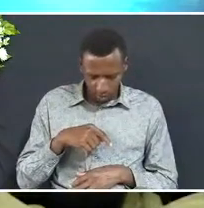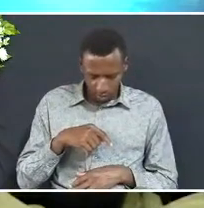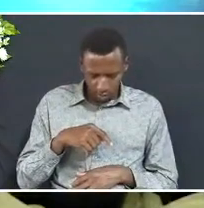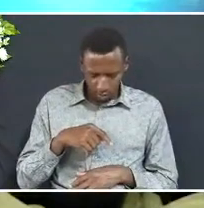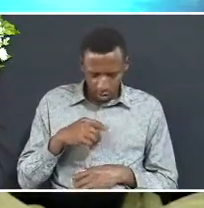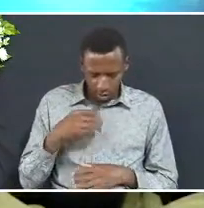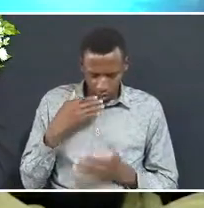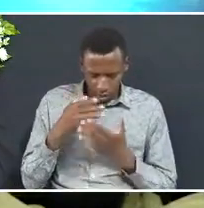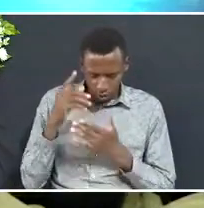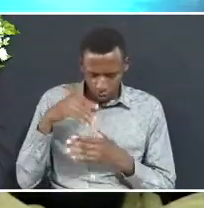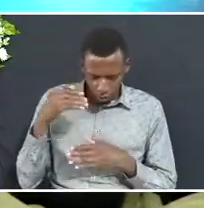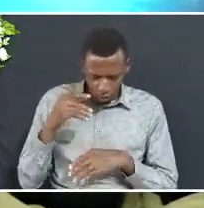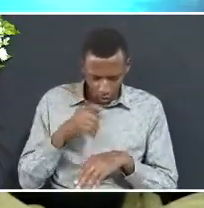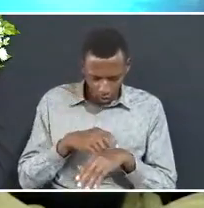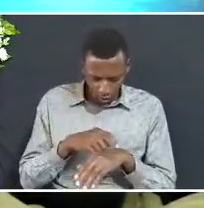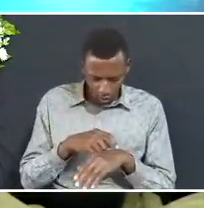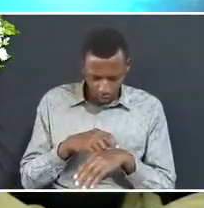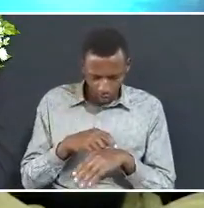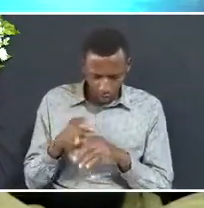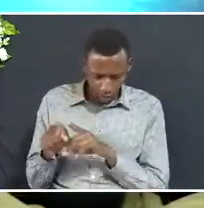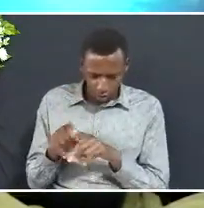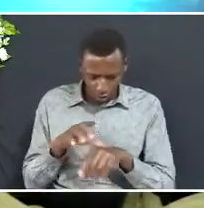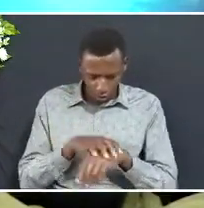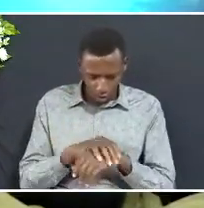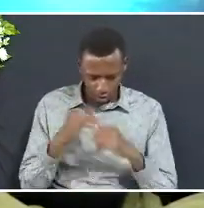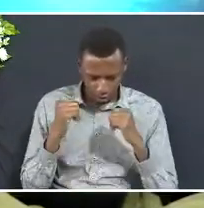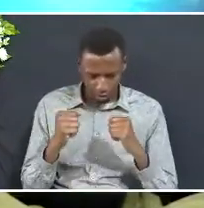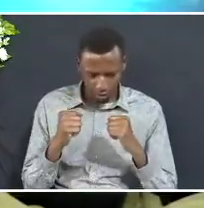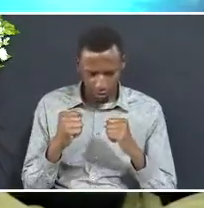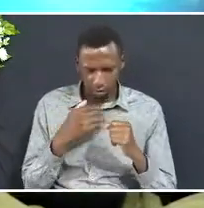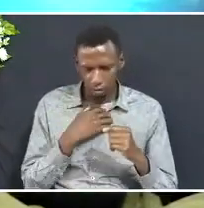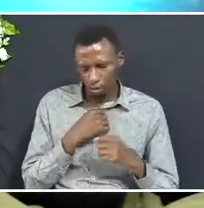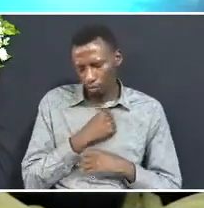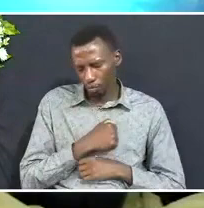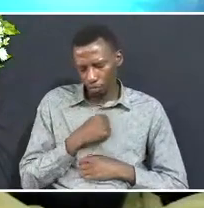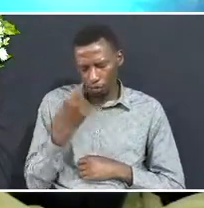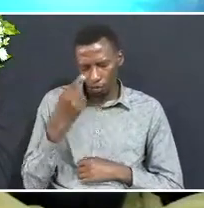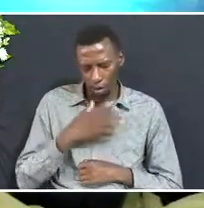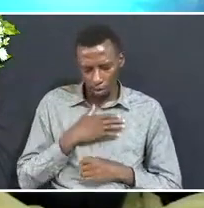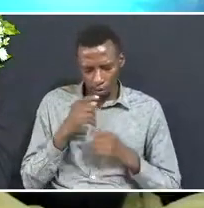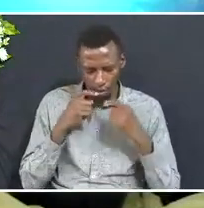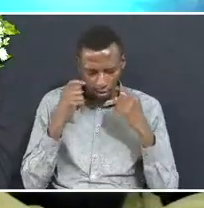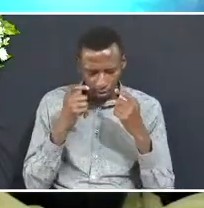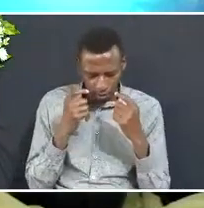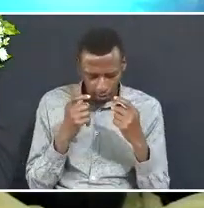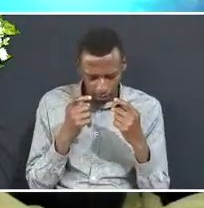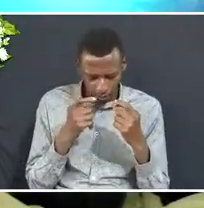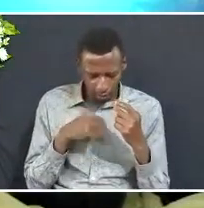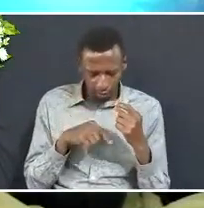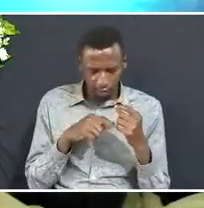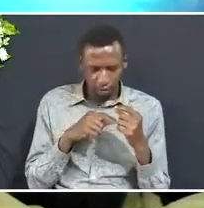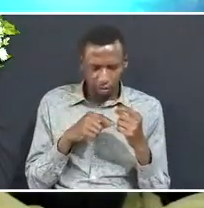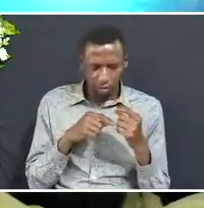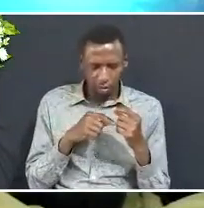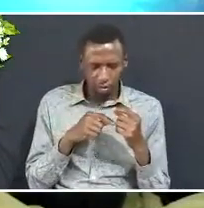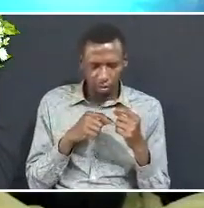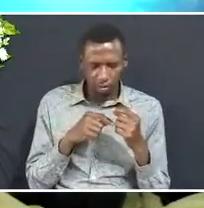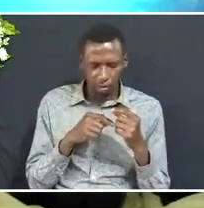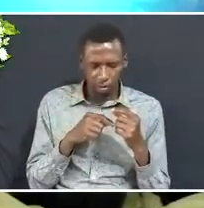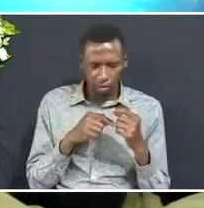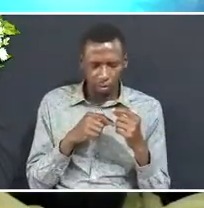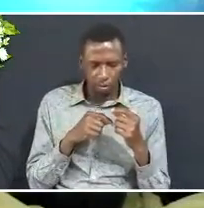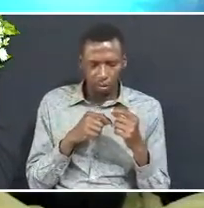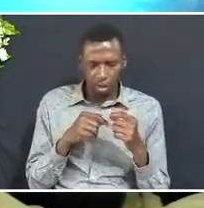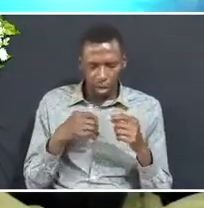time that we may be able to get strength. Father, we want to confess our sins that, Father, we have not lived in accordance to thy